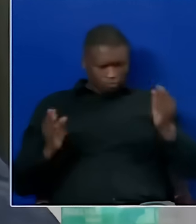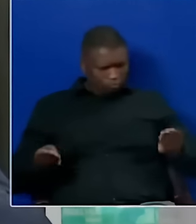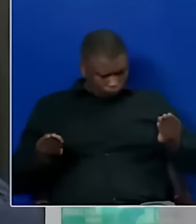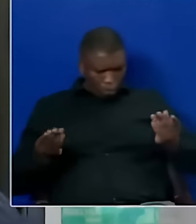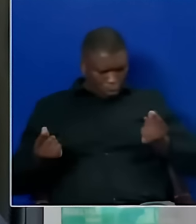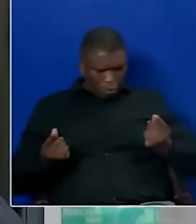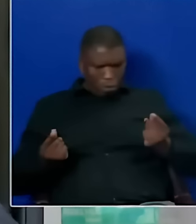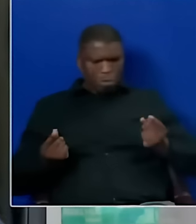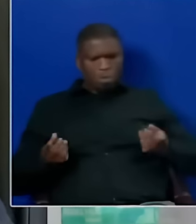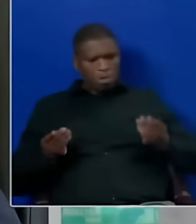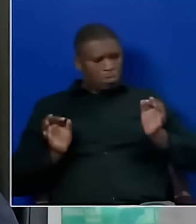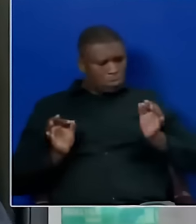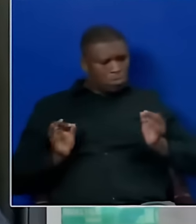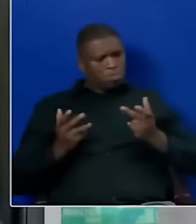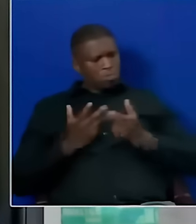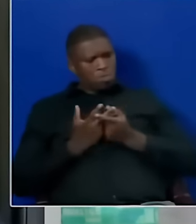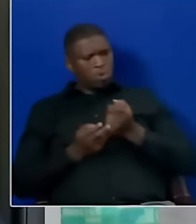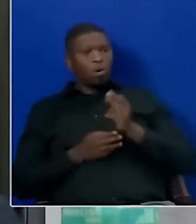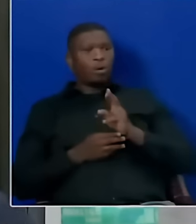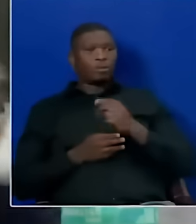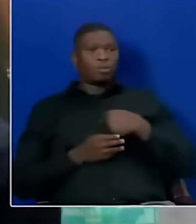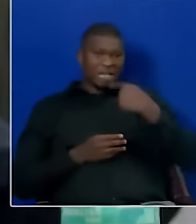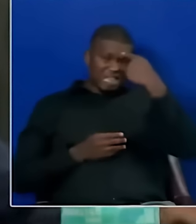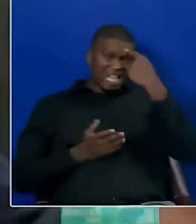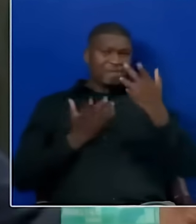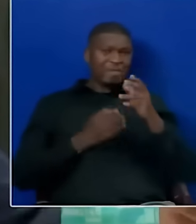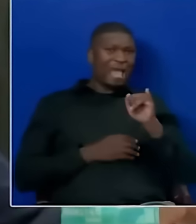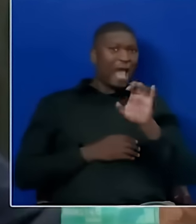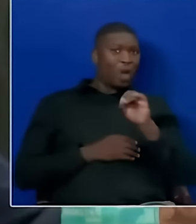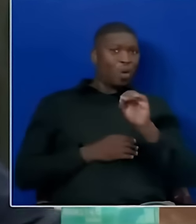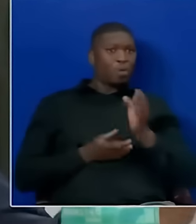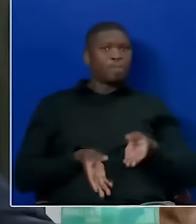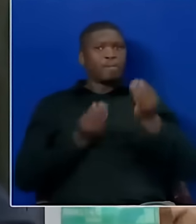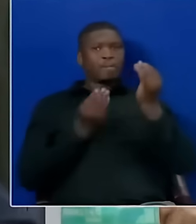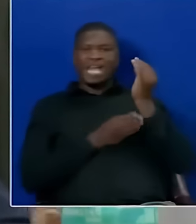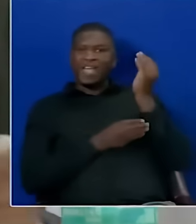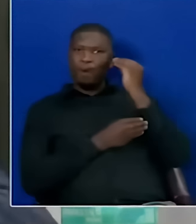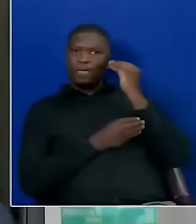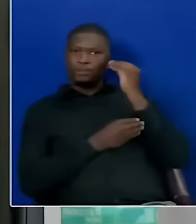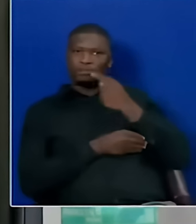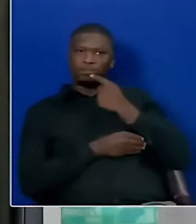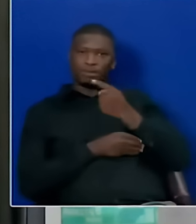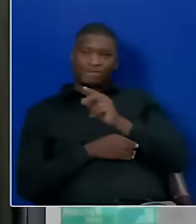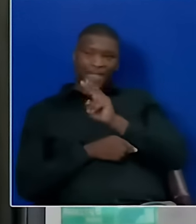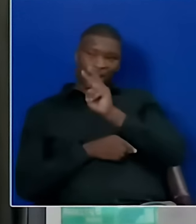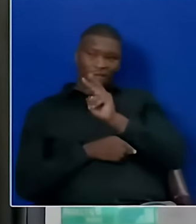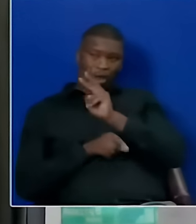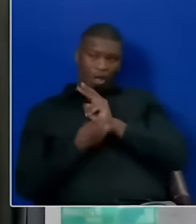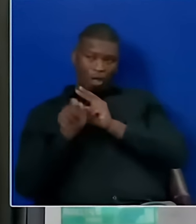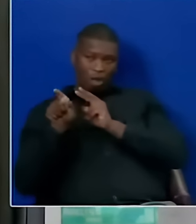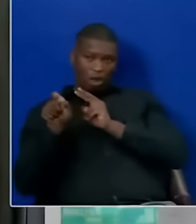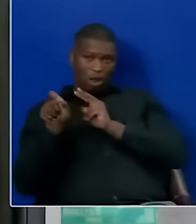the IO got some information that the Vereeniging case could be linked